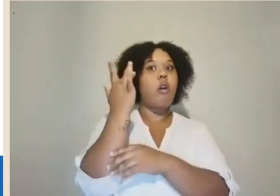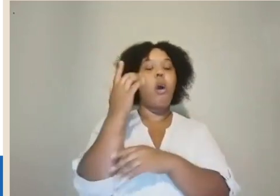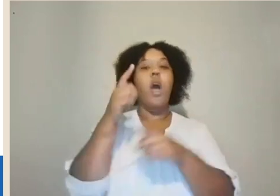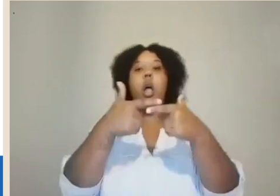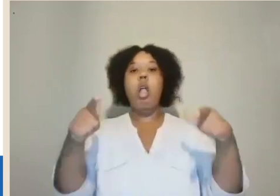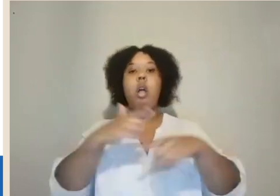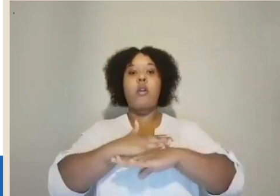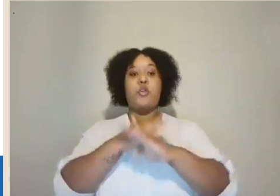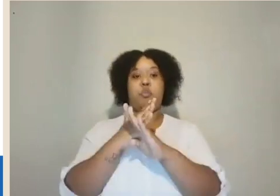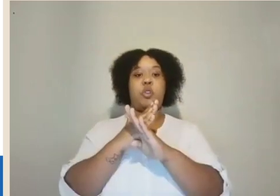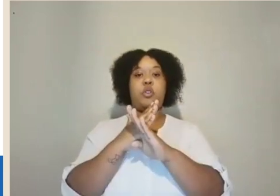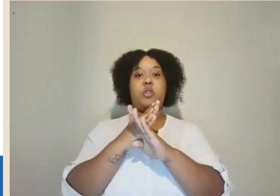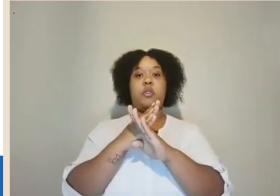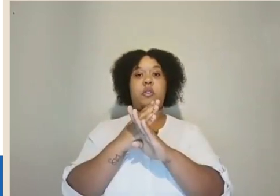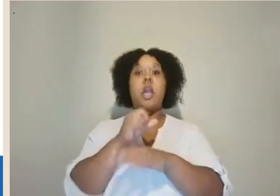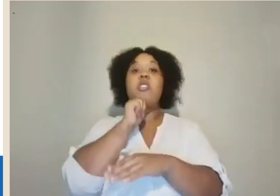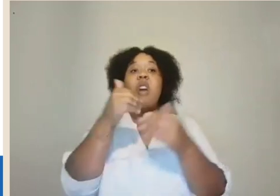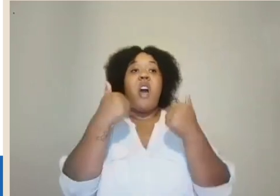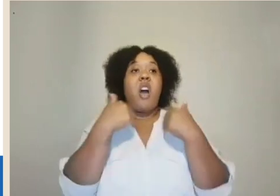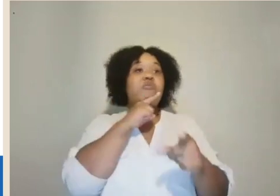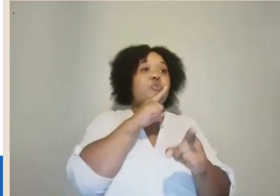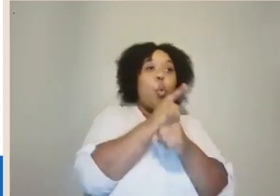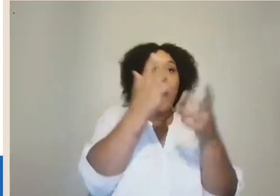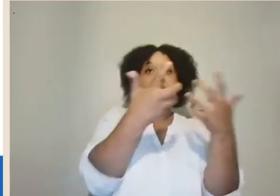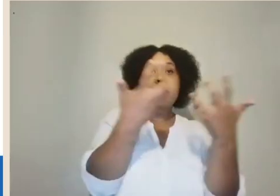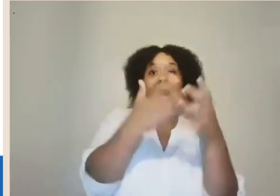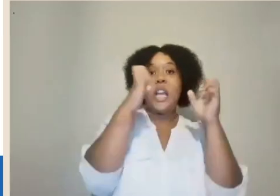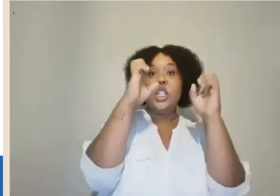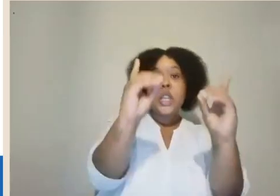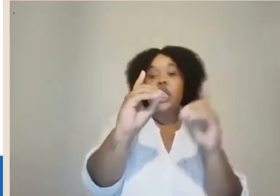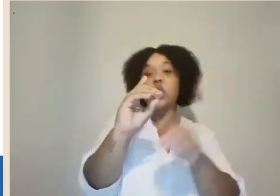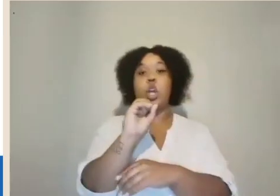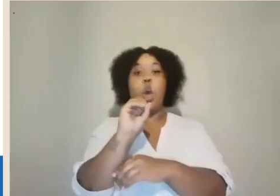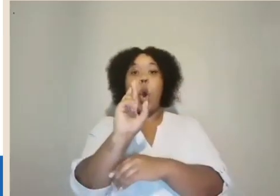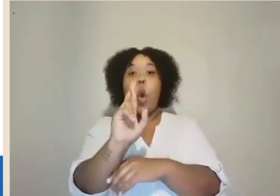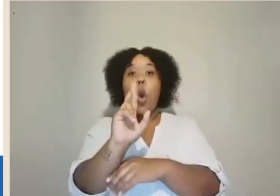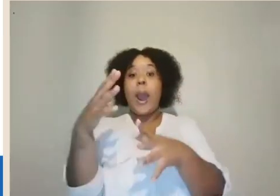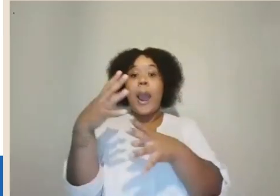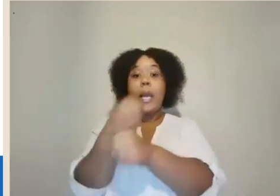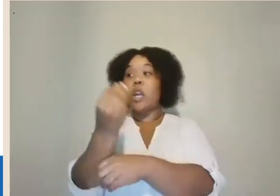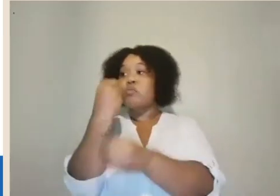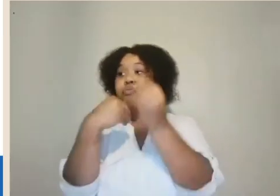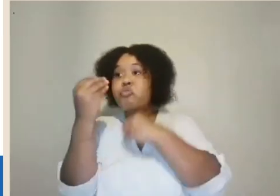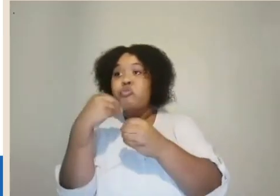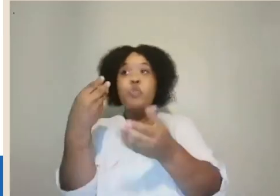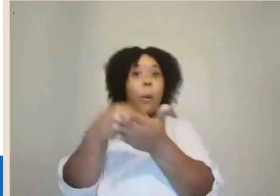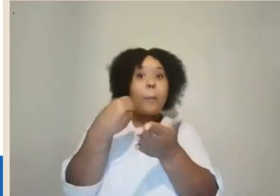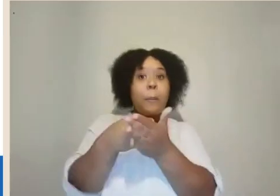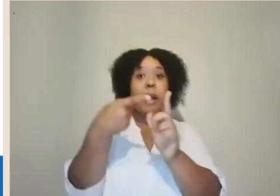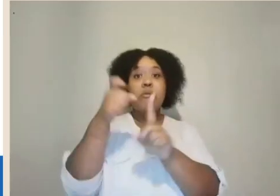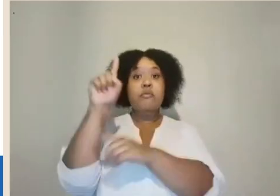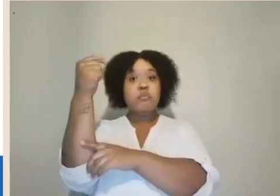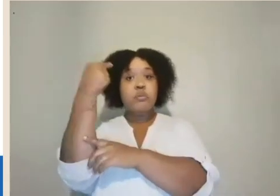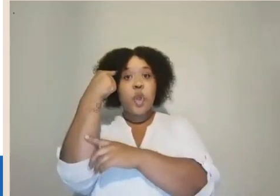risk of getting inappropriate education services due to language barrier, not getting food stamps due to language barrier, different services that are